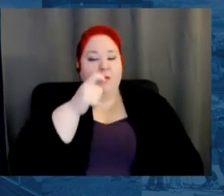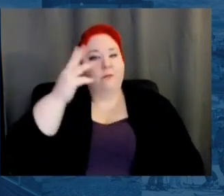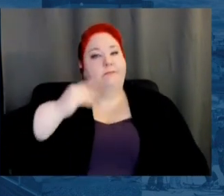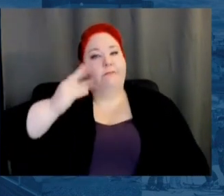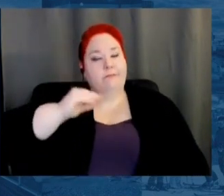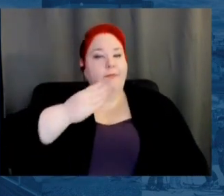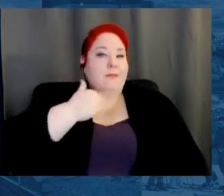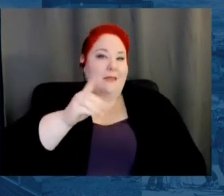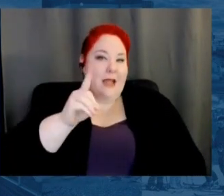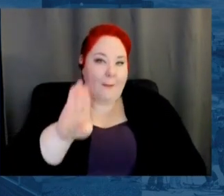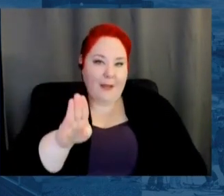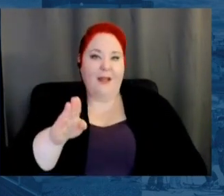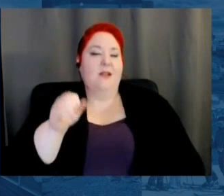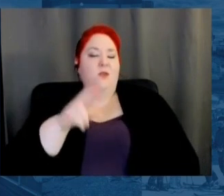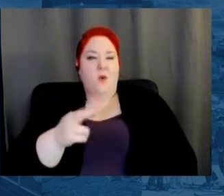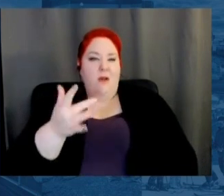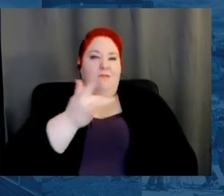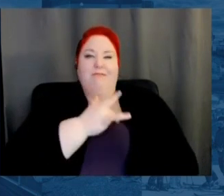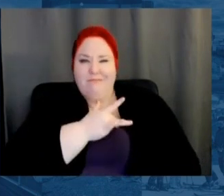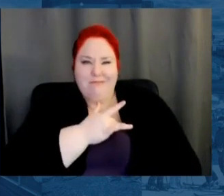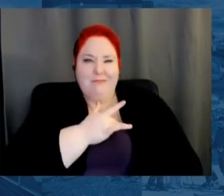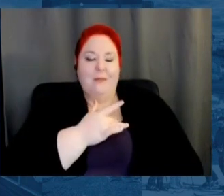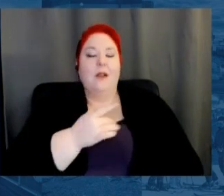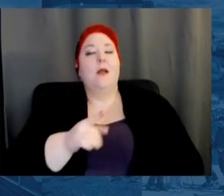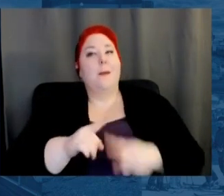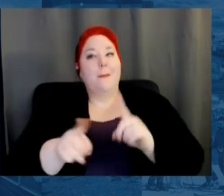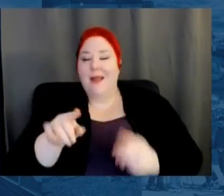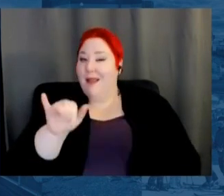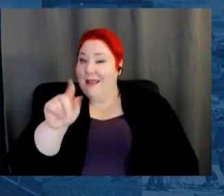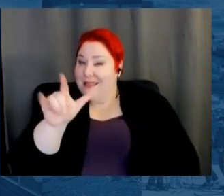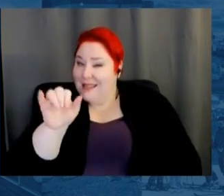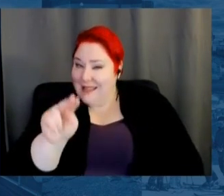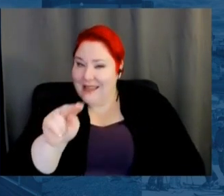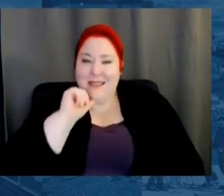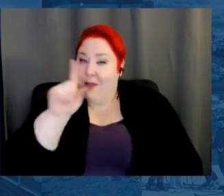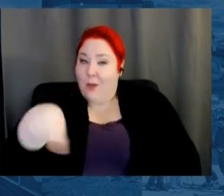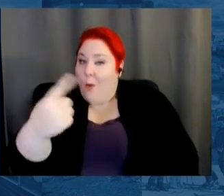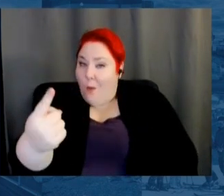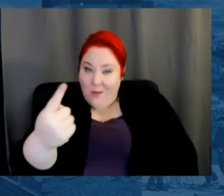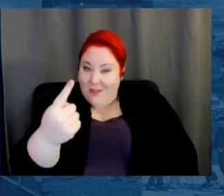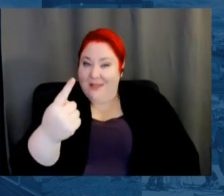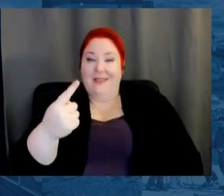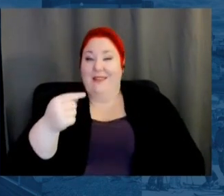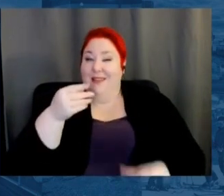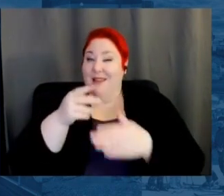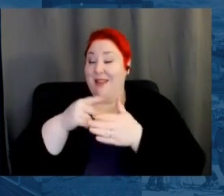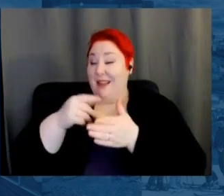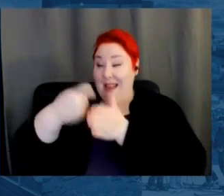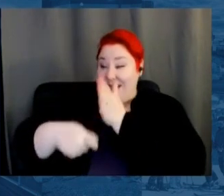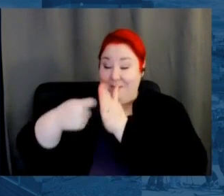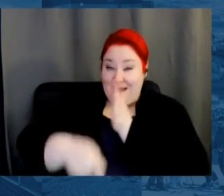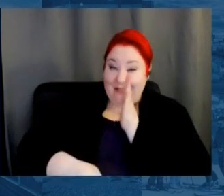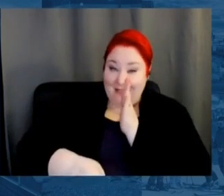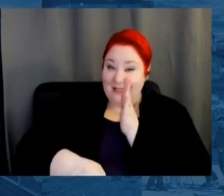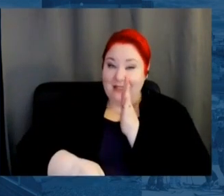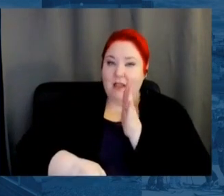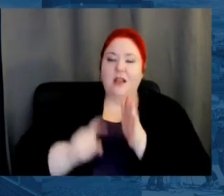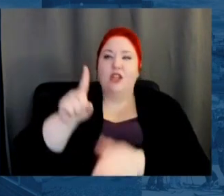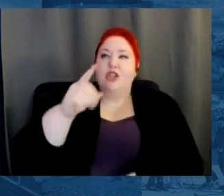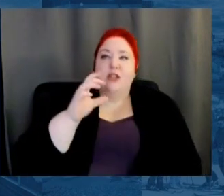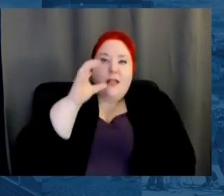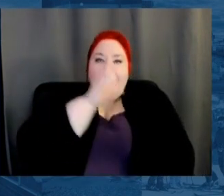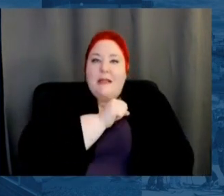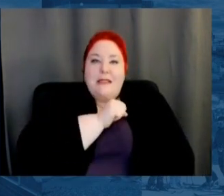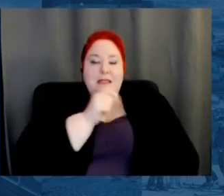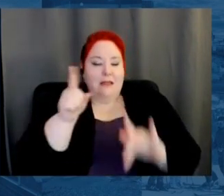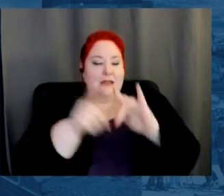But insulin is hardly the only medical expense that can cripple you financially. Just missing work to get medical